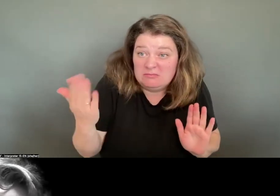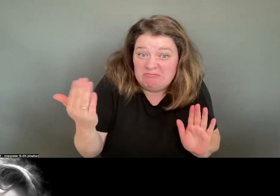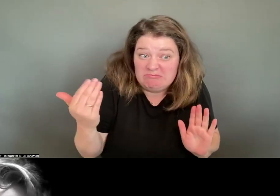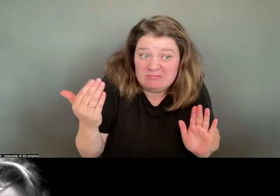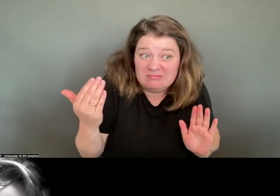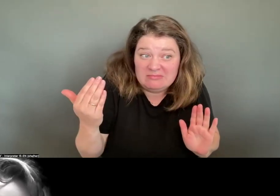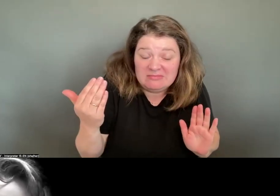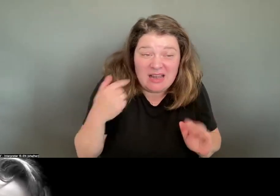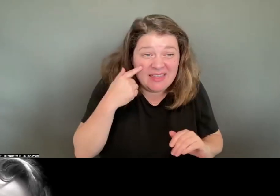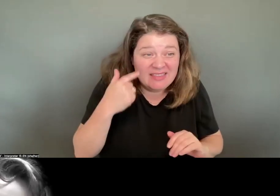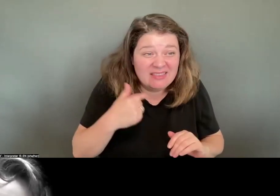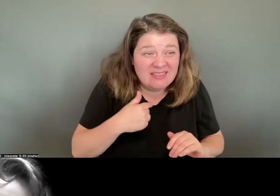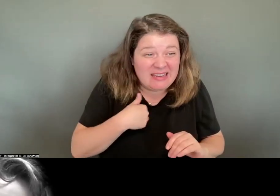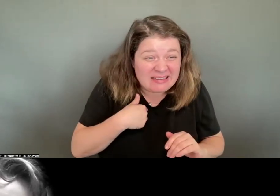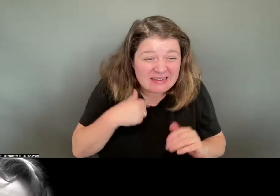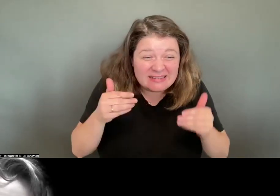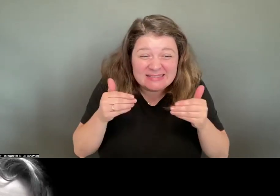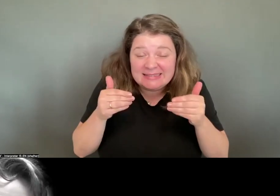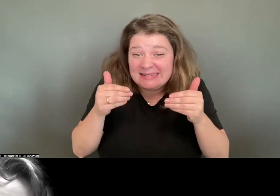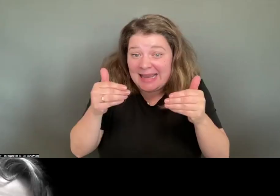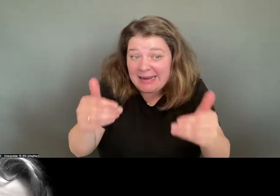then next, I think it would be,